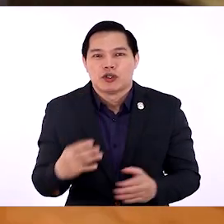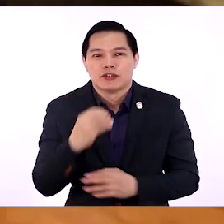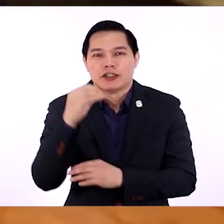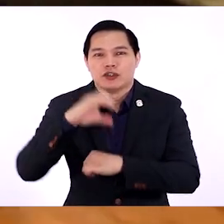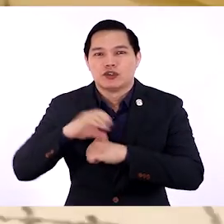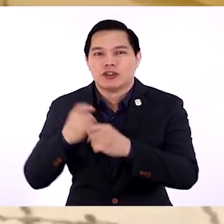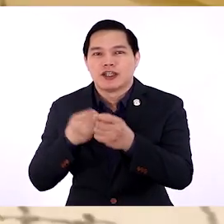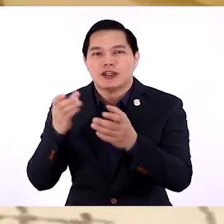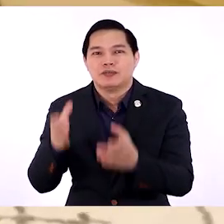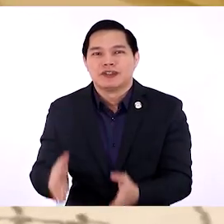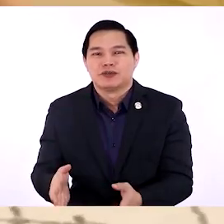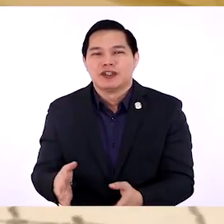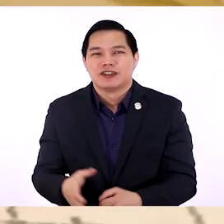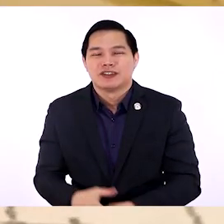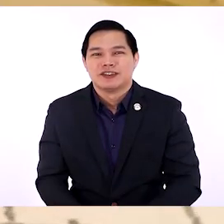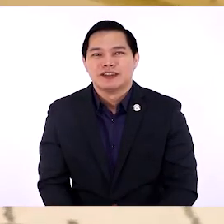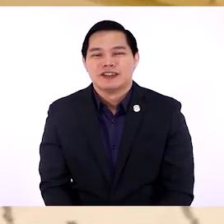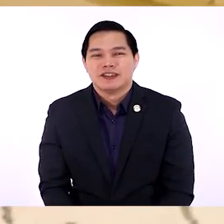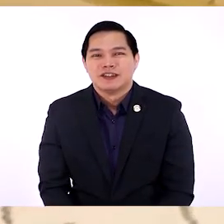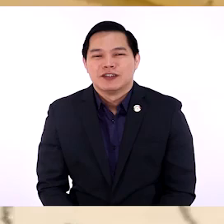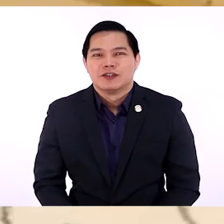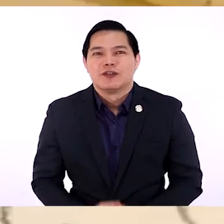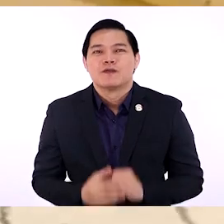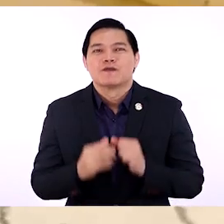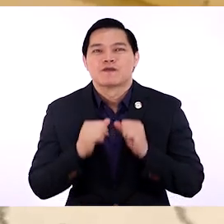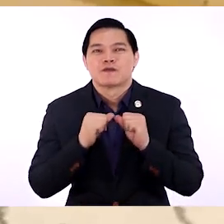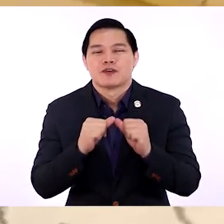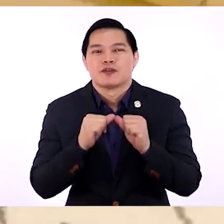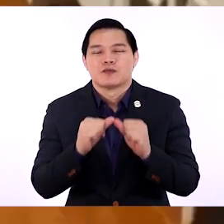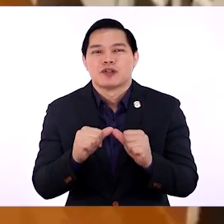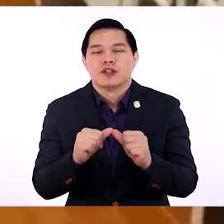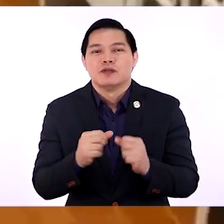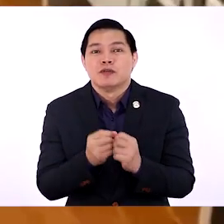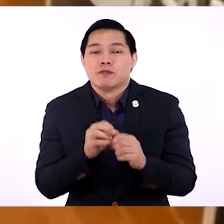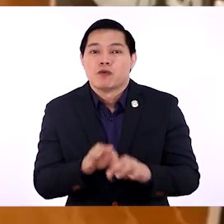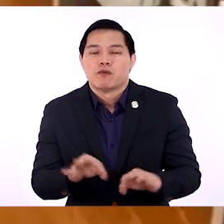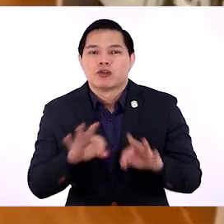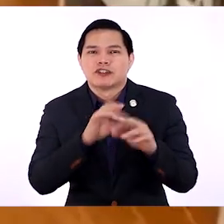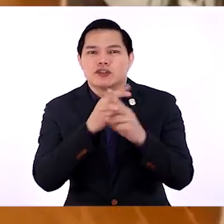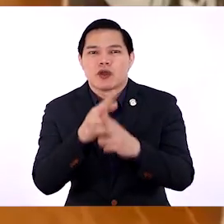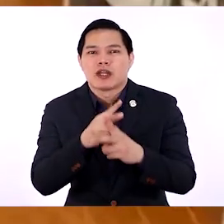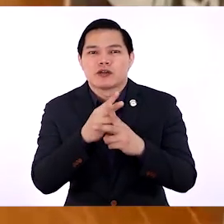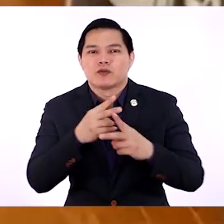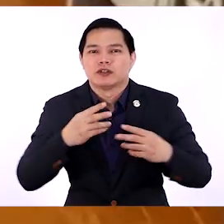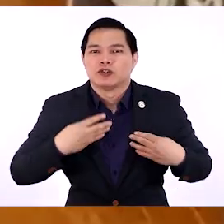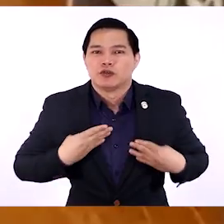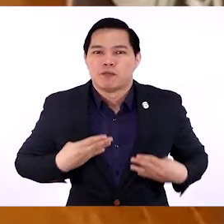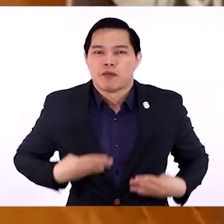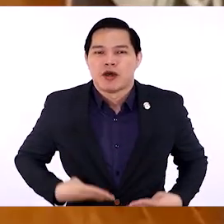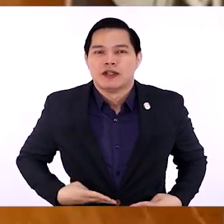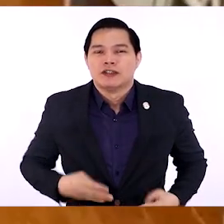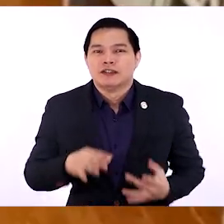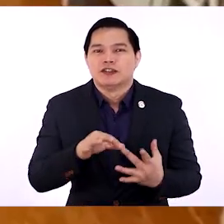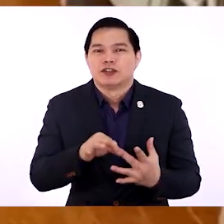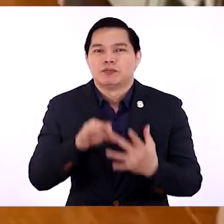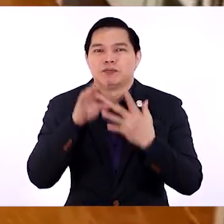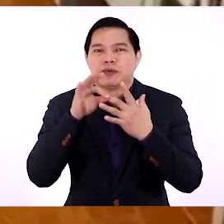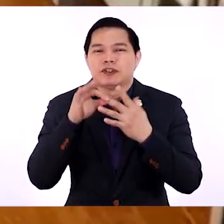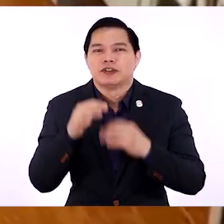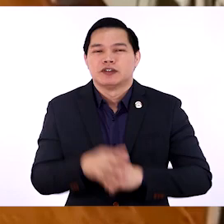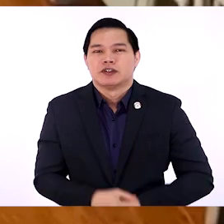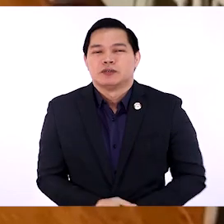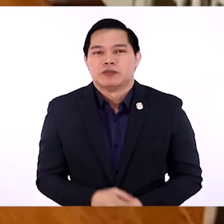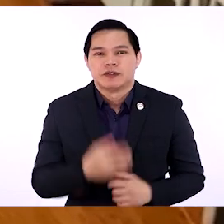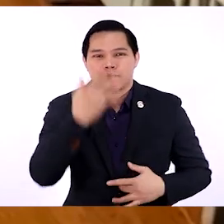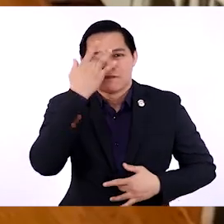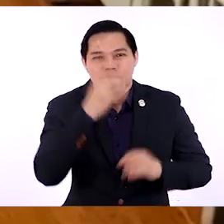church administration realized the great importance of taking care of one's body and health, especially in the midst of a